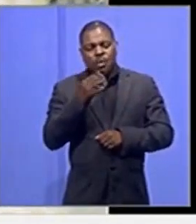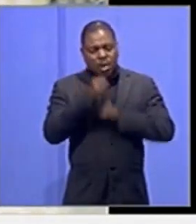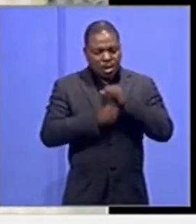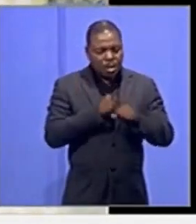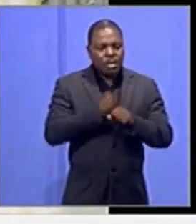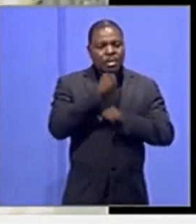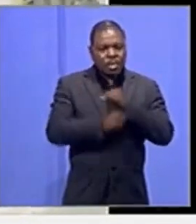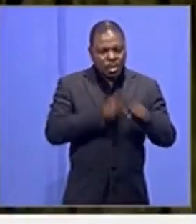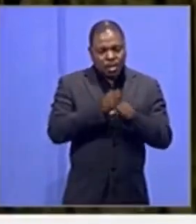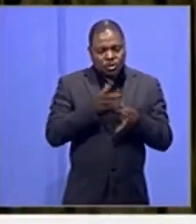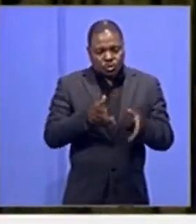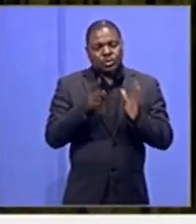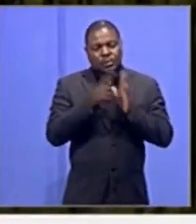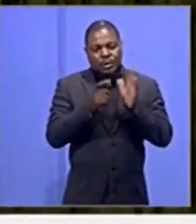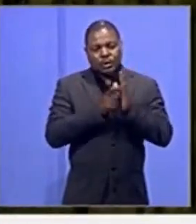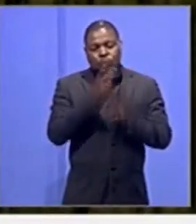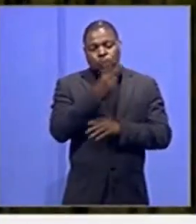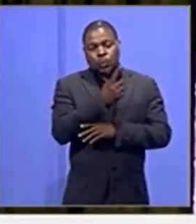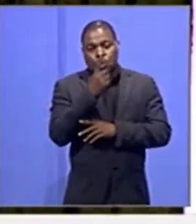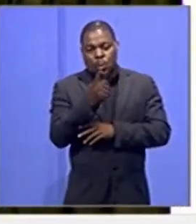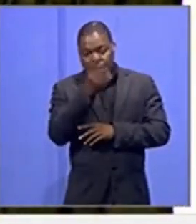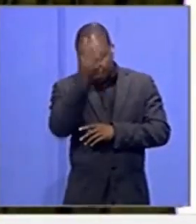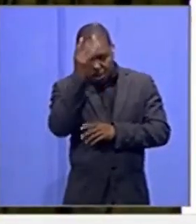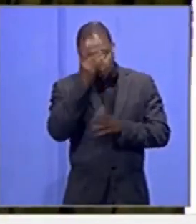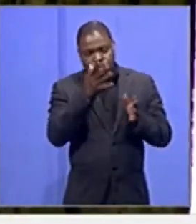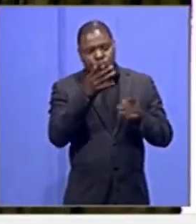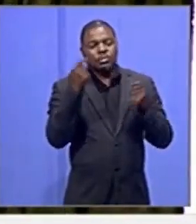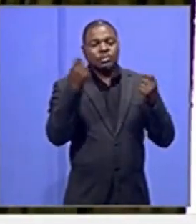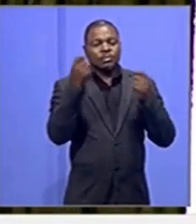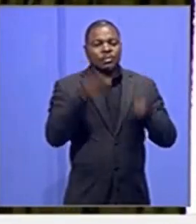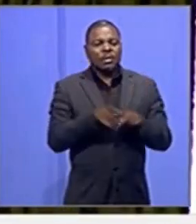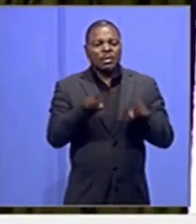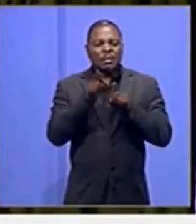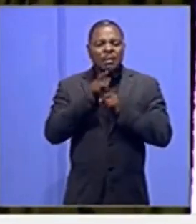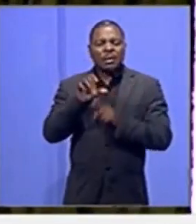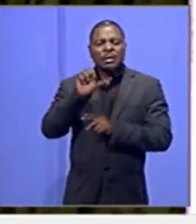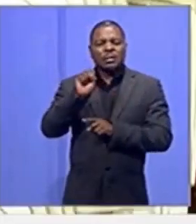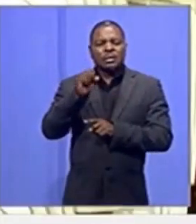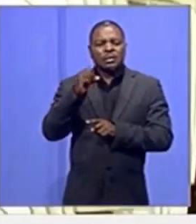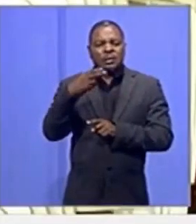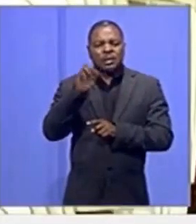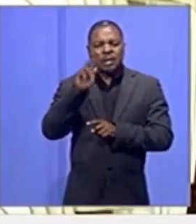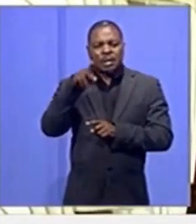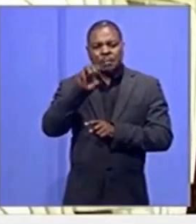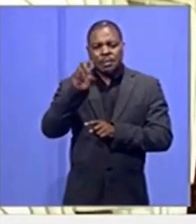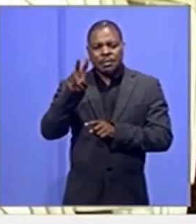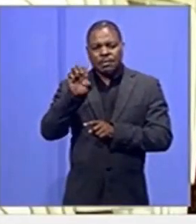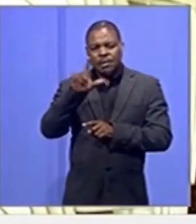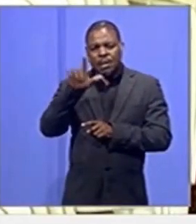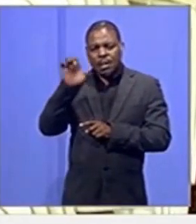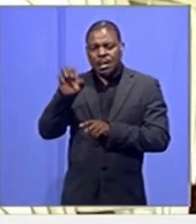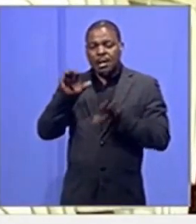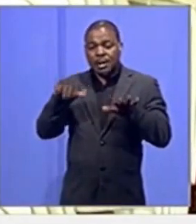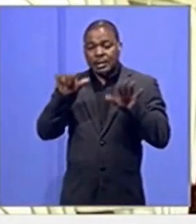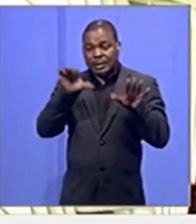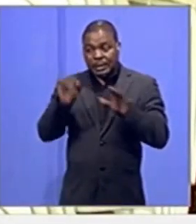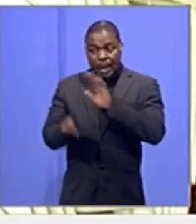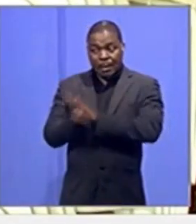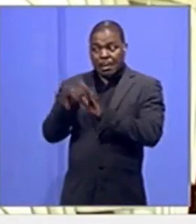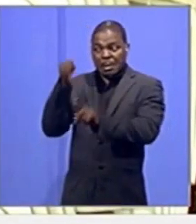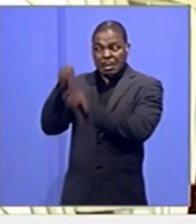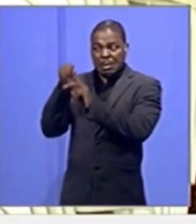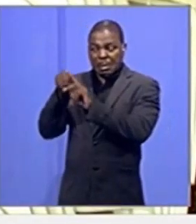ka Mopitlwe a le 21 e leng letsatsi le dipolao tsa mogoso tsa Sharpeville di diragetseng ka lone ka 1960. Ka letsatsi leo batho